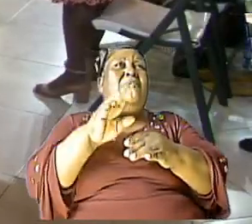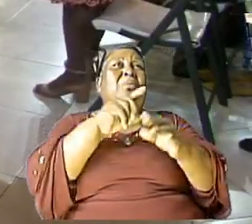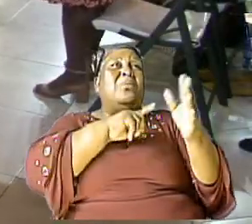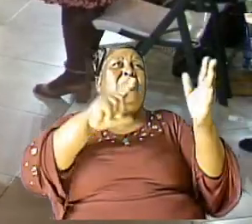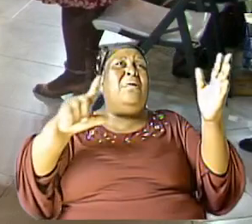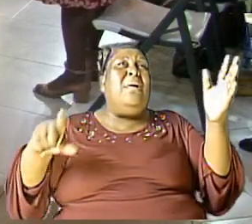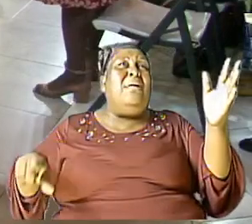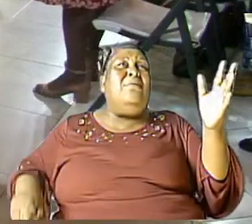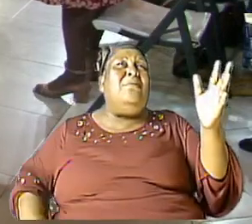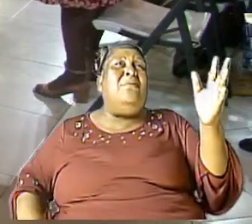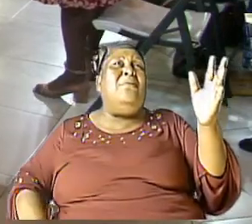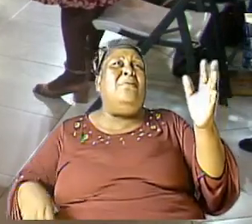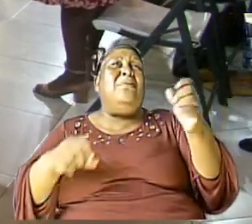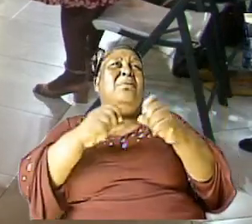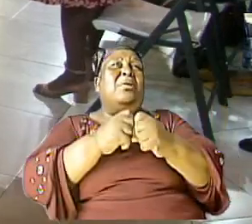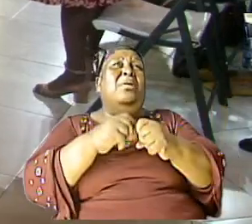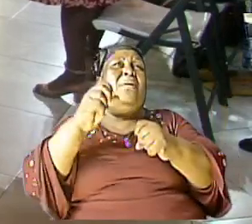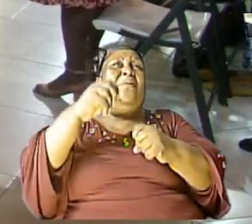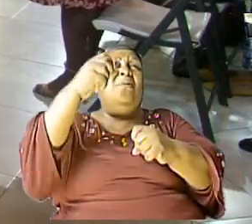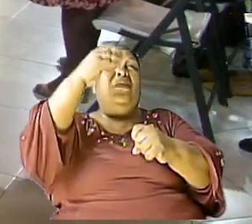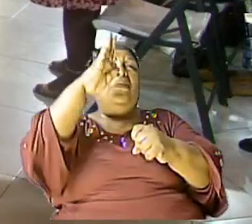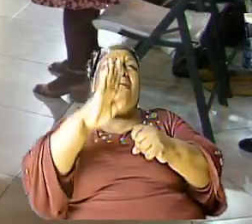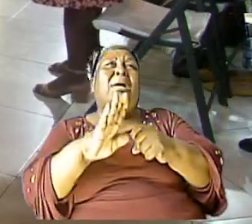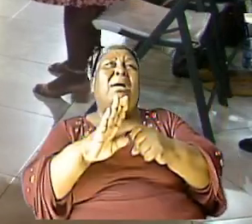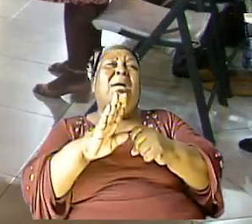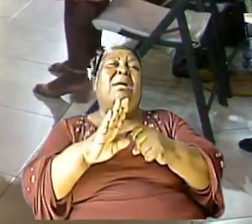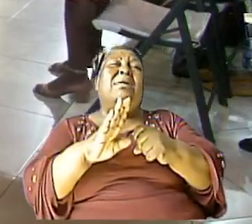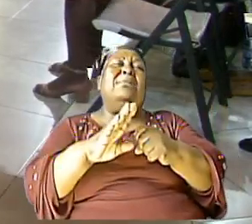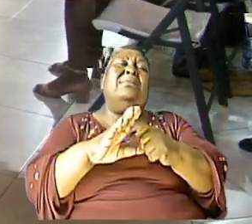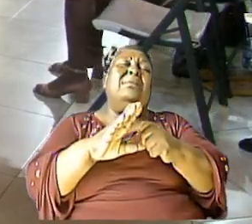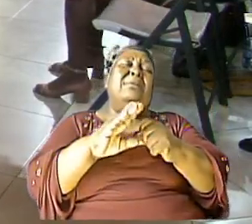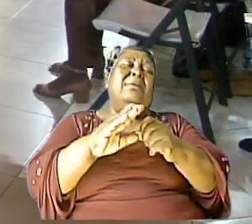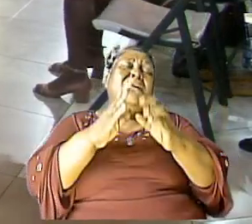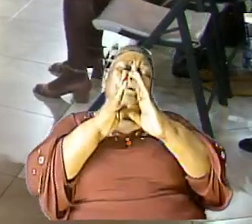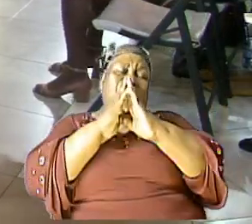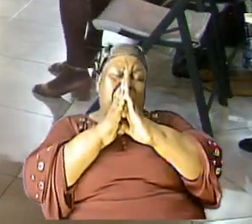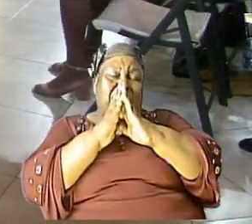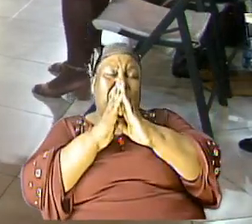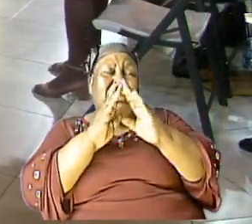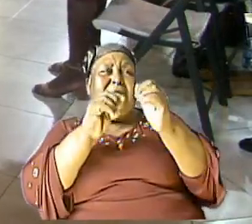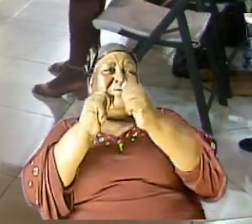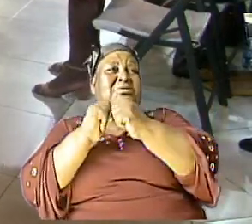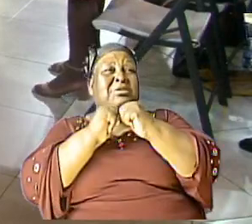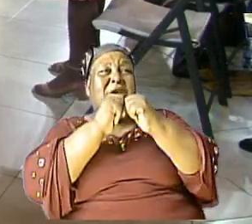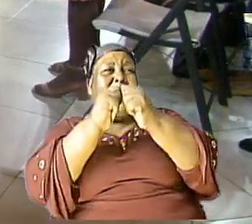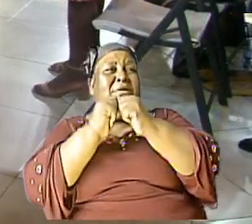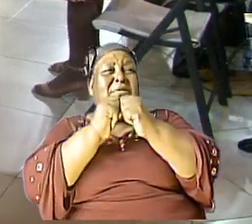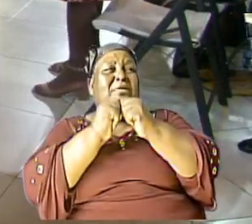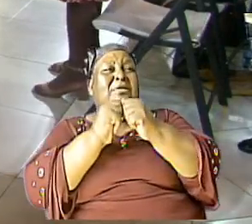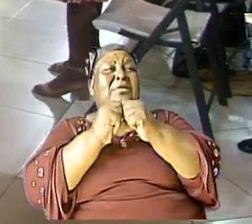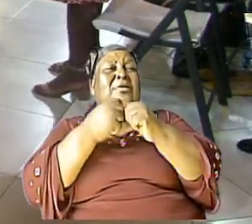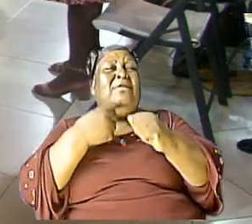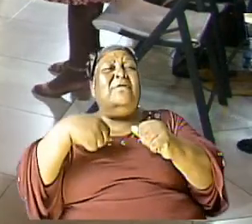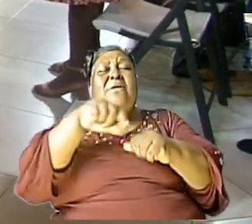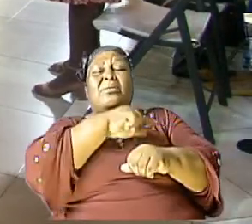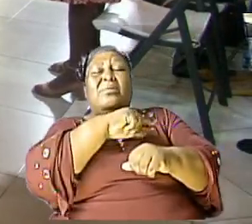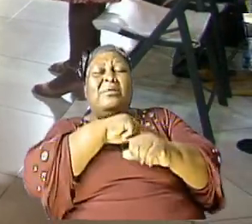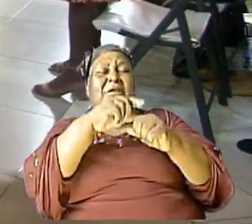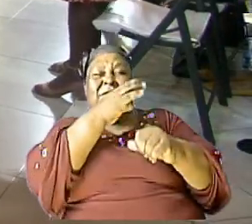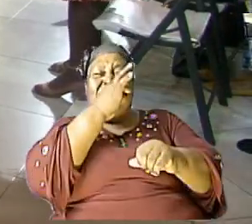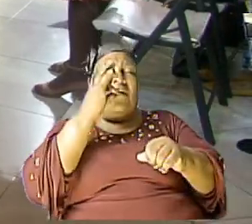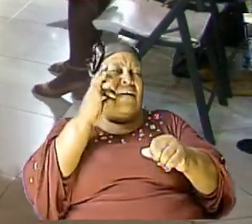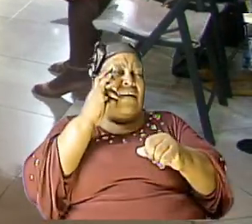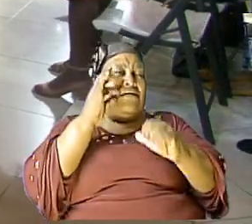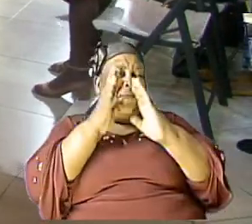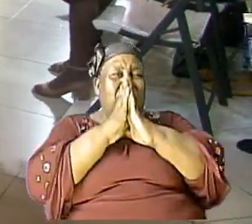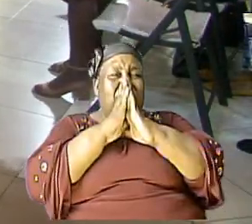you, mighty God, to allow us, oh, to come together. Oh, God, in this house, to lift you up,